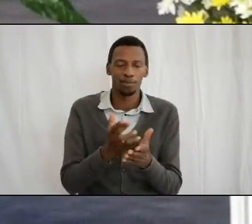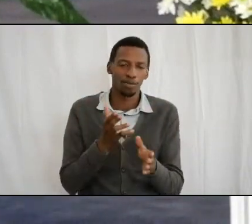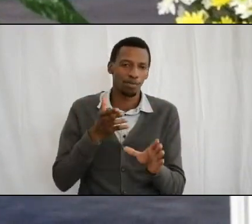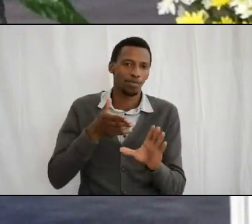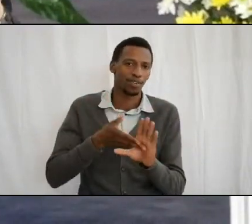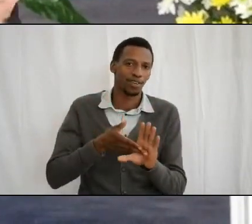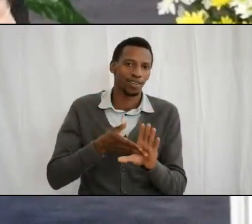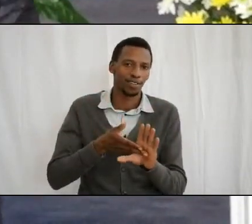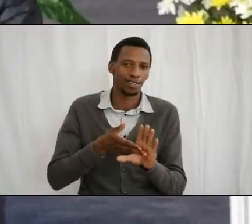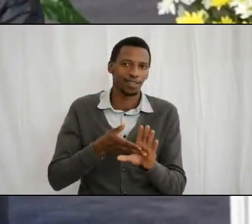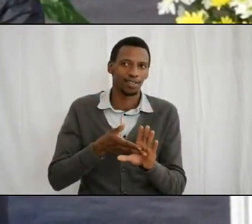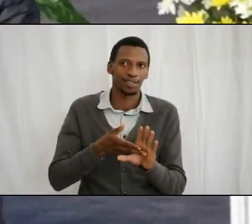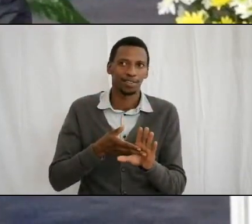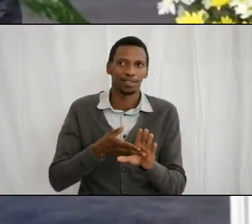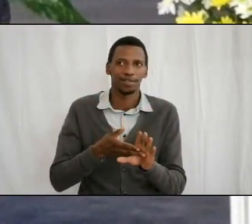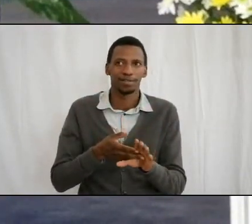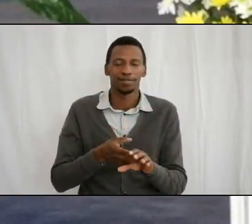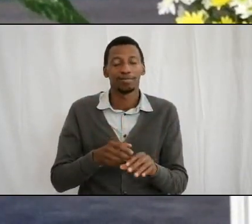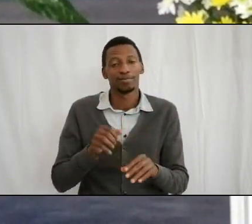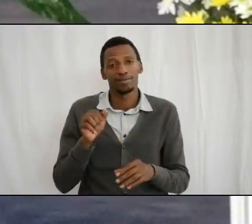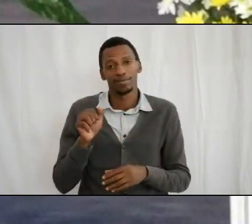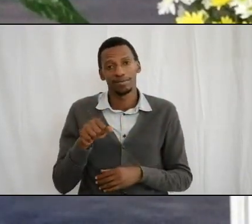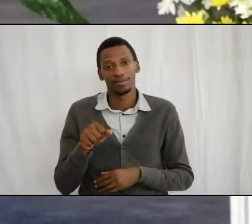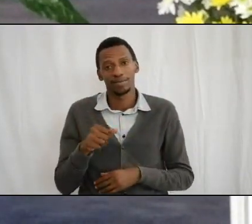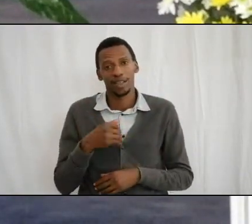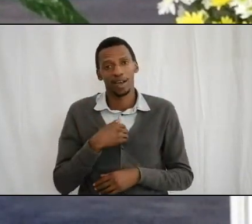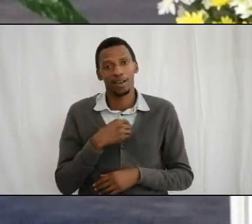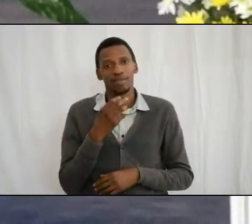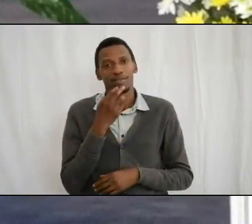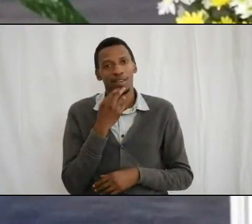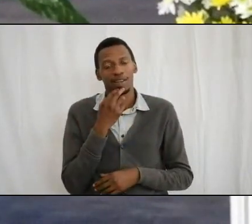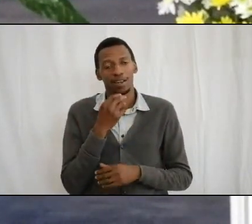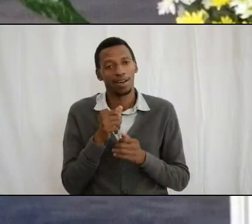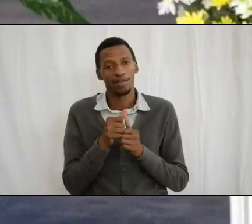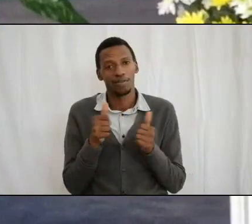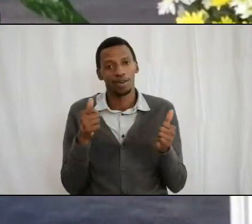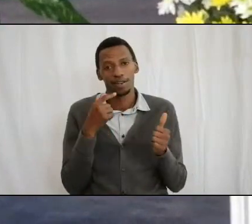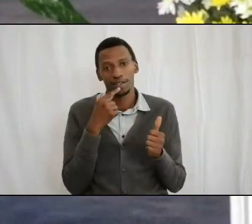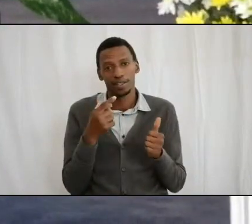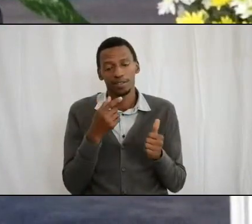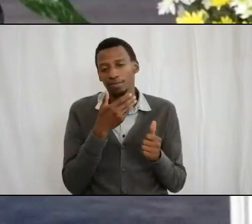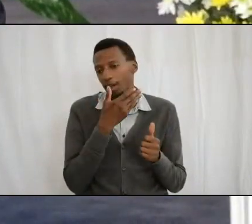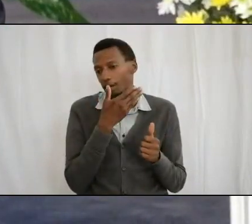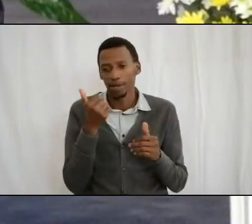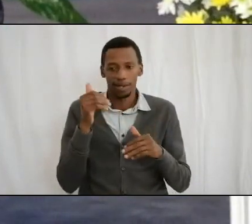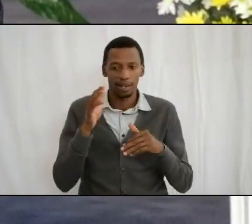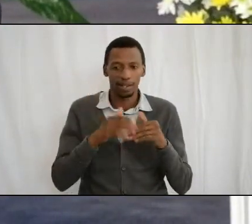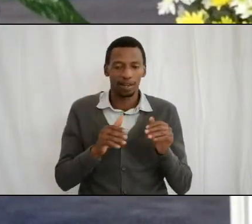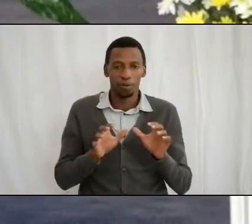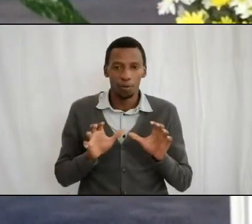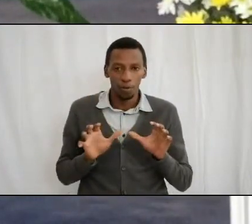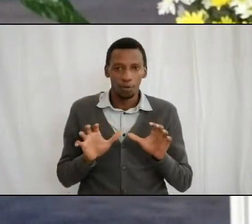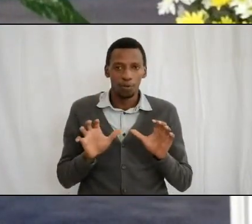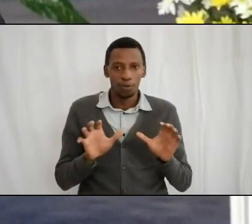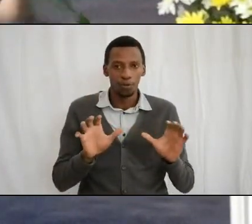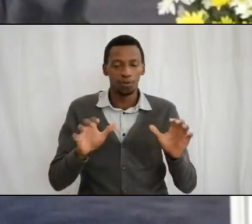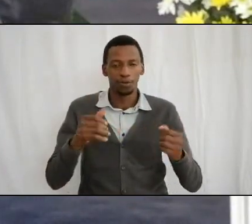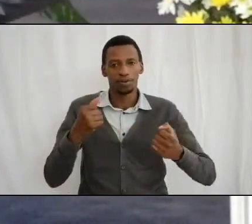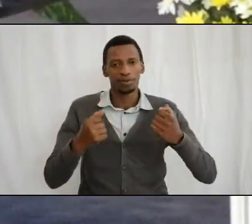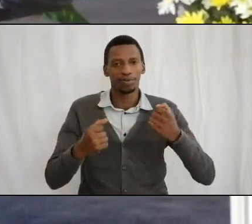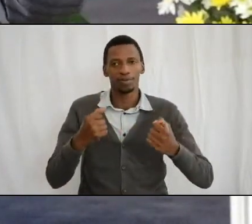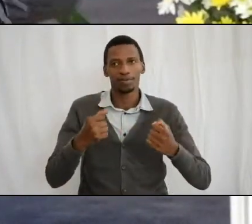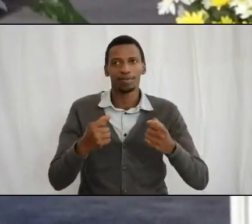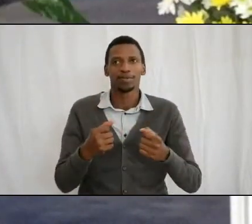And so yes, we had a good laugh and said it's better than pushing the car. So yeah, just stop.